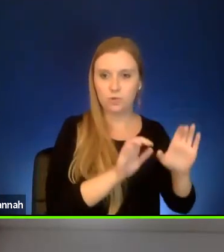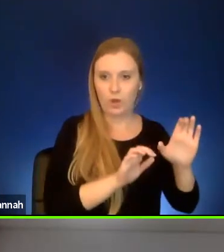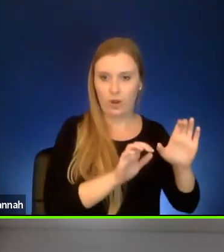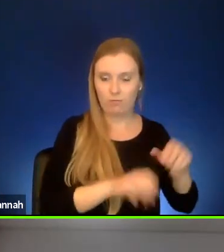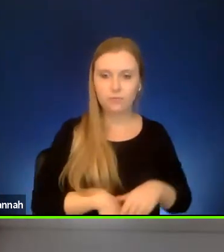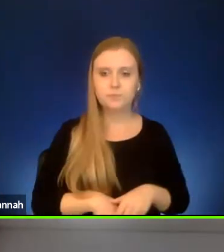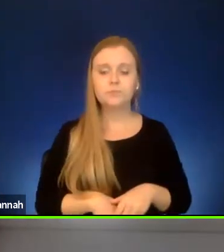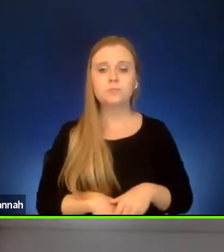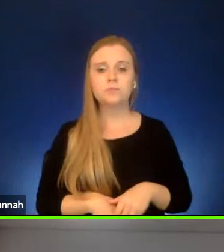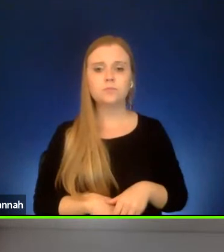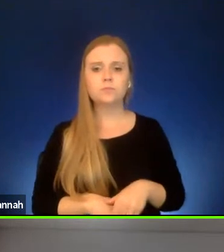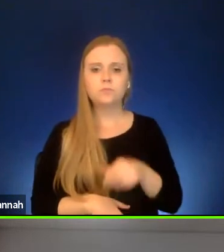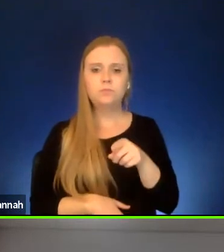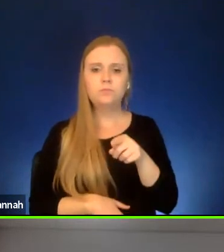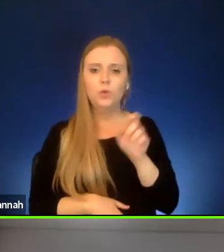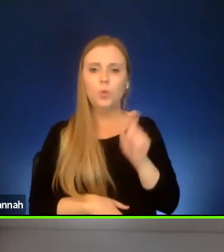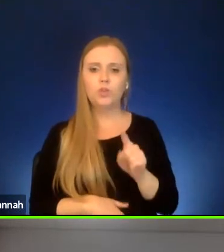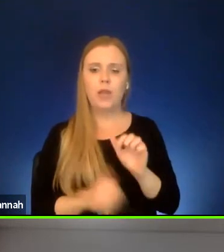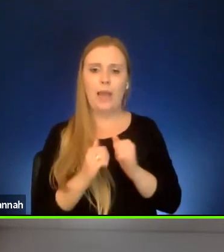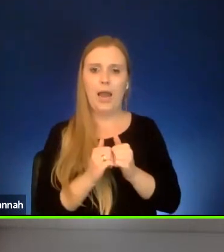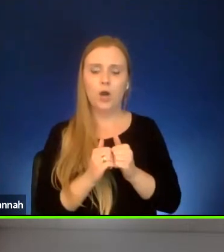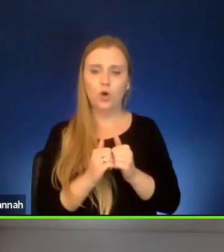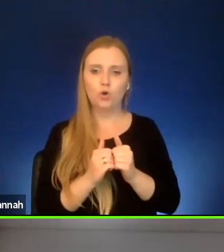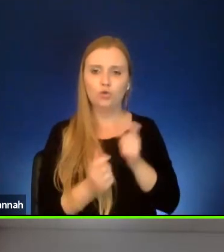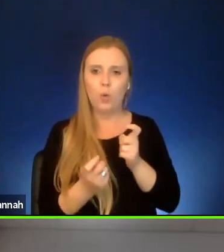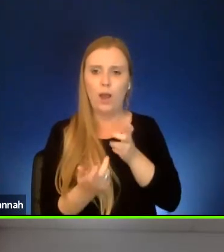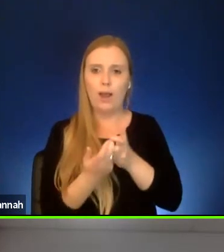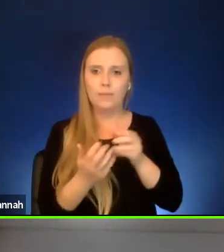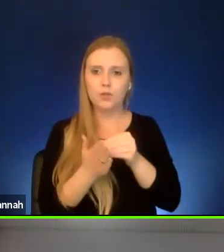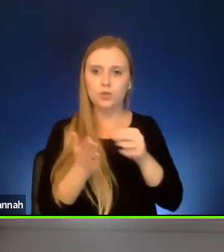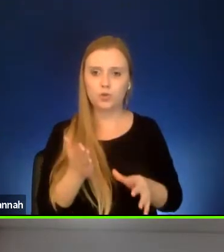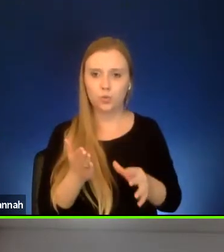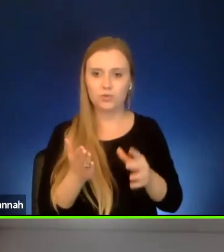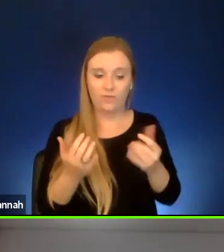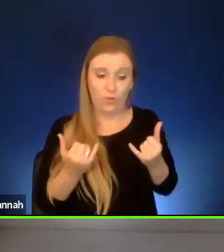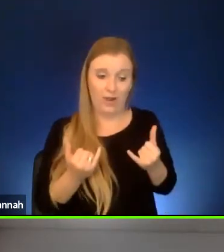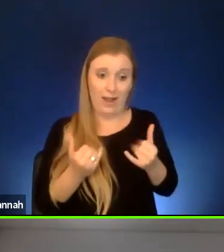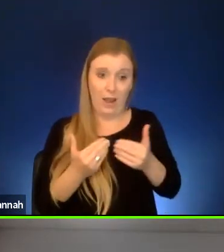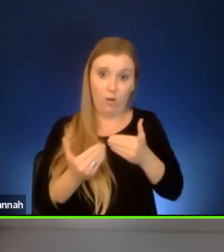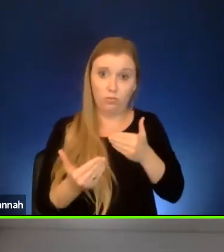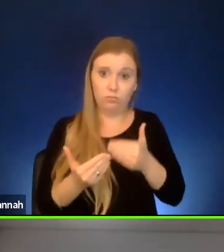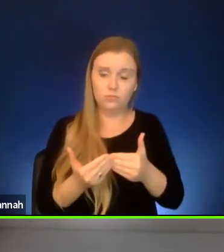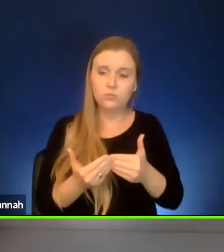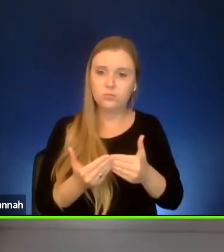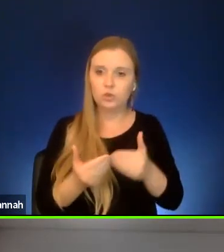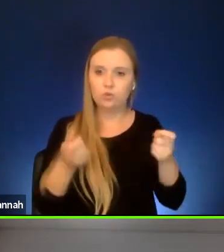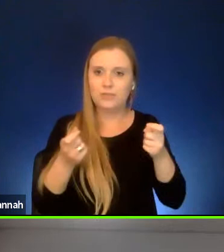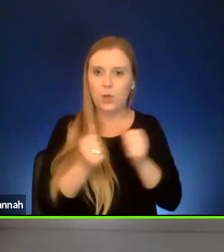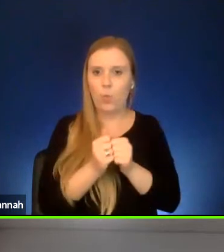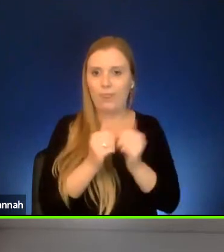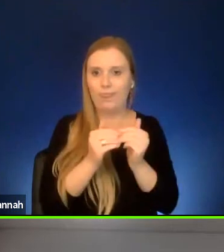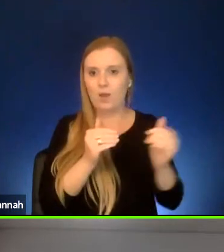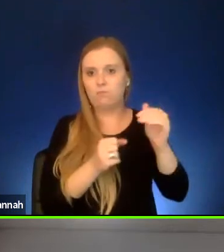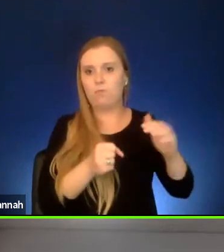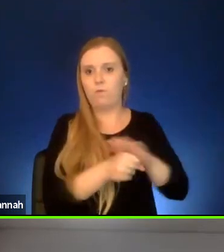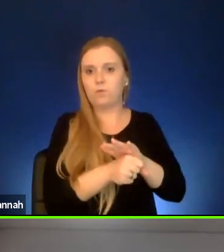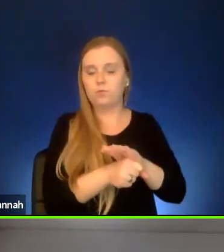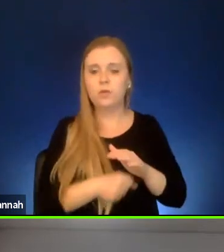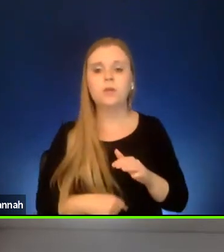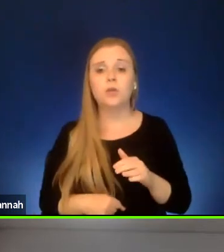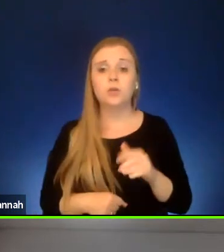how will you accommodate the students in the meantime to deal with the overcrowding? So in the situation where we have